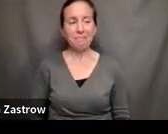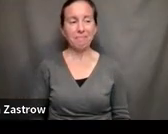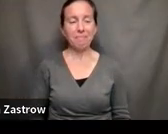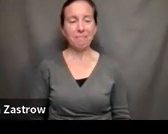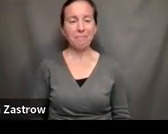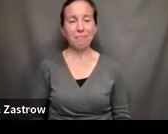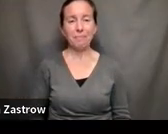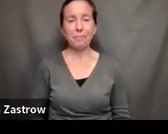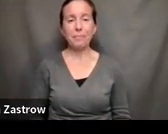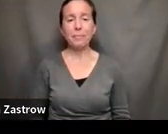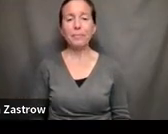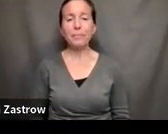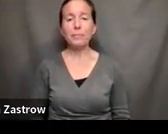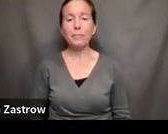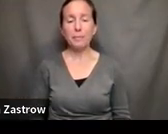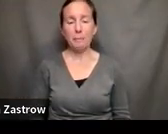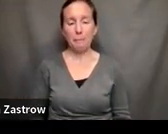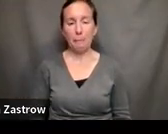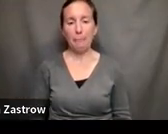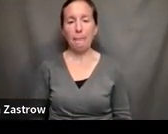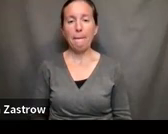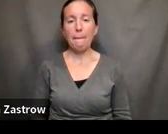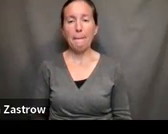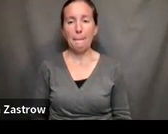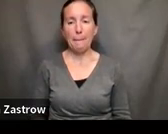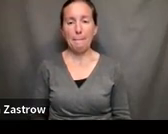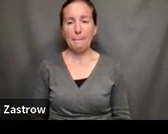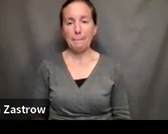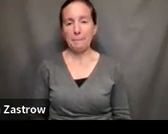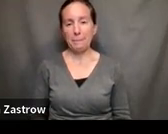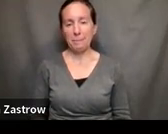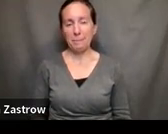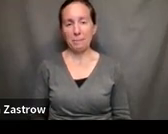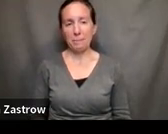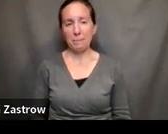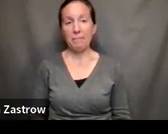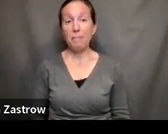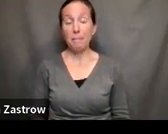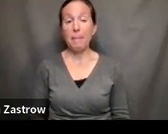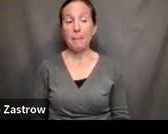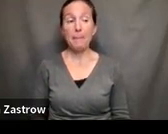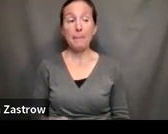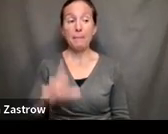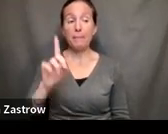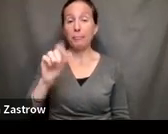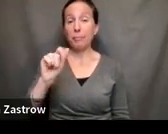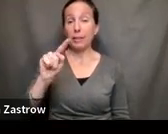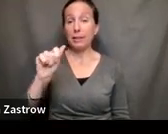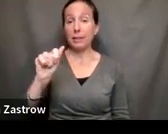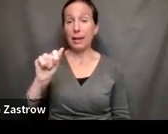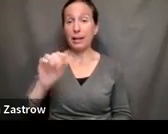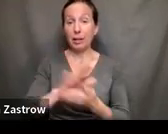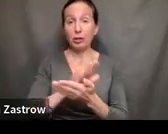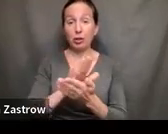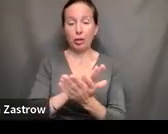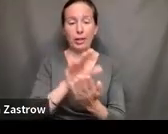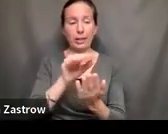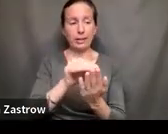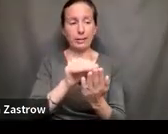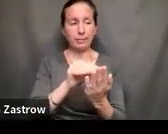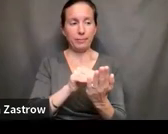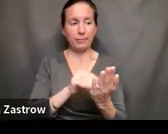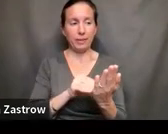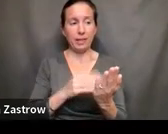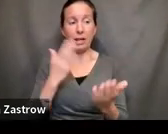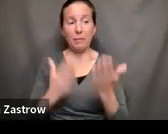so the first thing is, if you are making a data sheet and you have an ed tech that's going to be collecting the